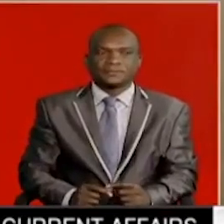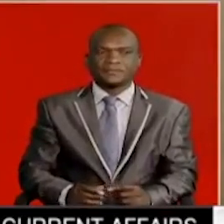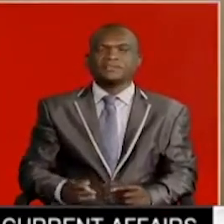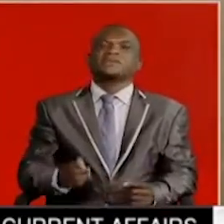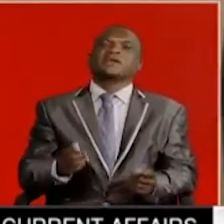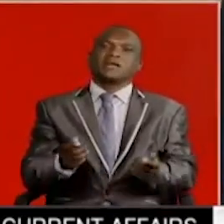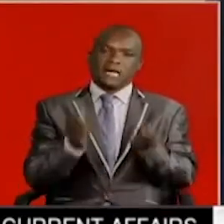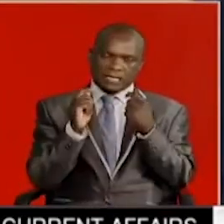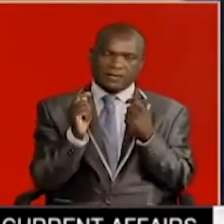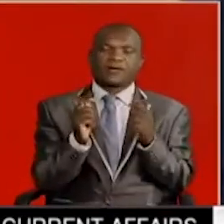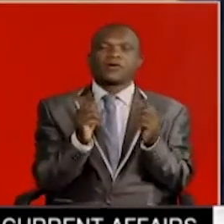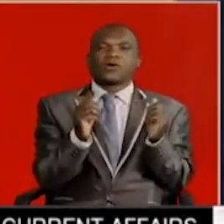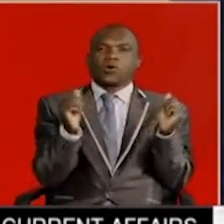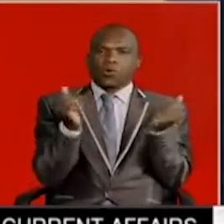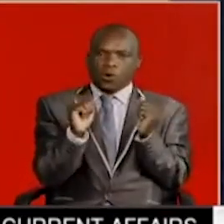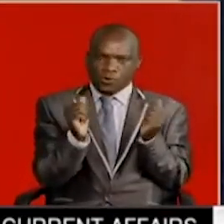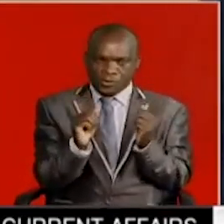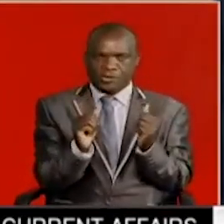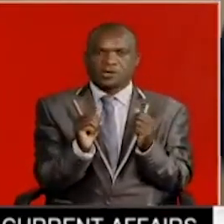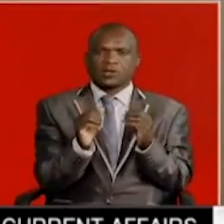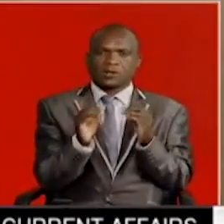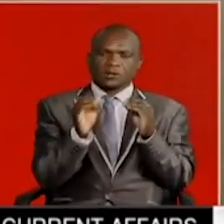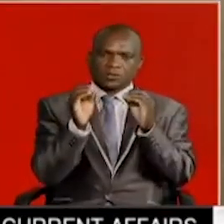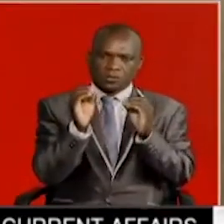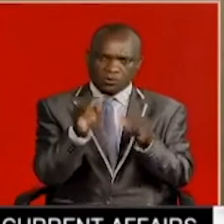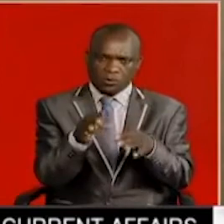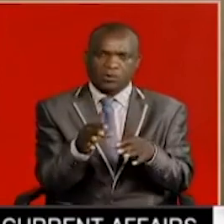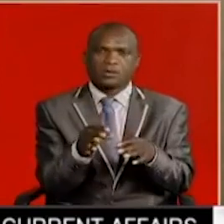And the cold chain capacity, we've put in,